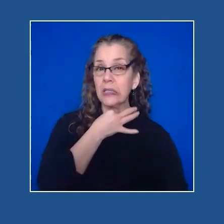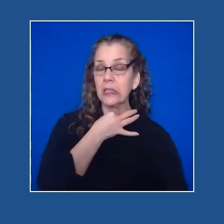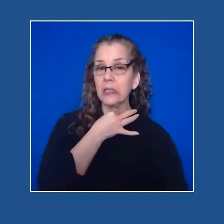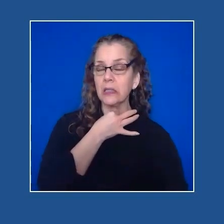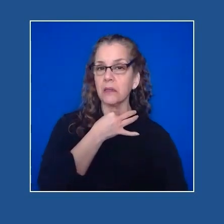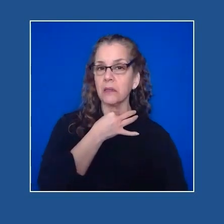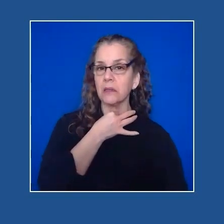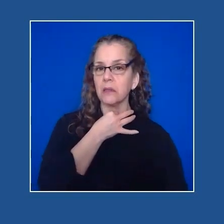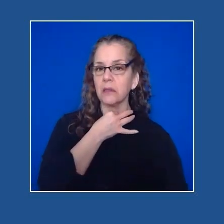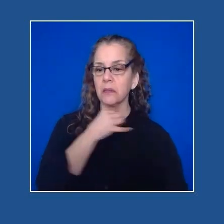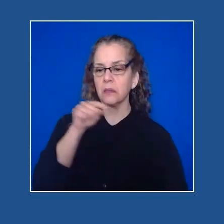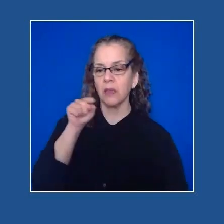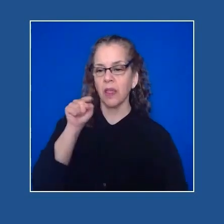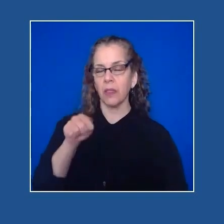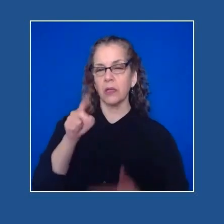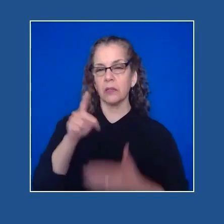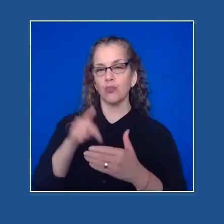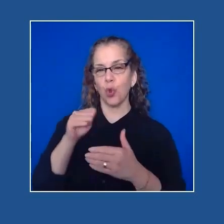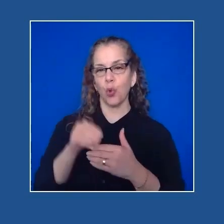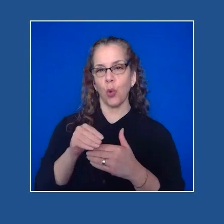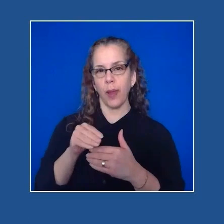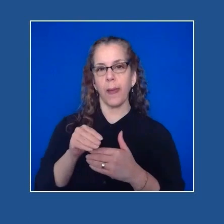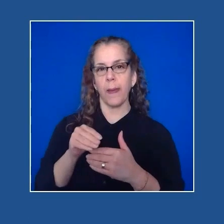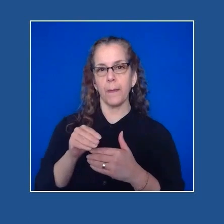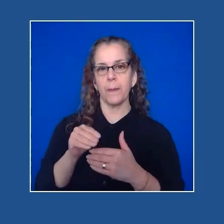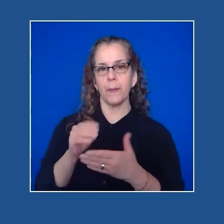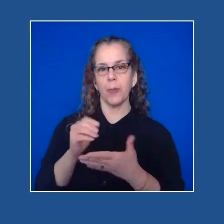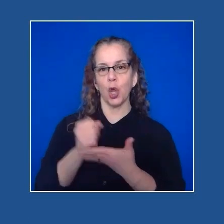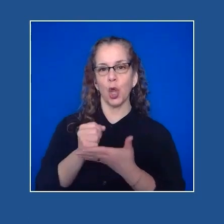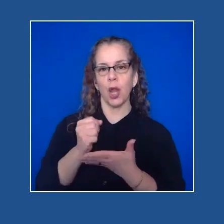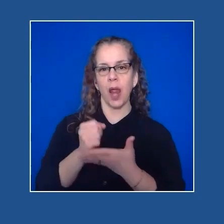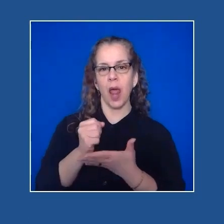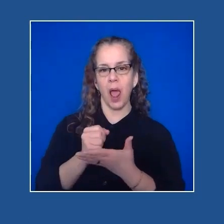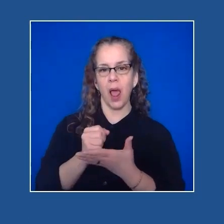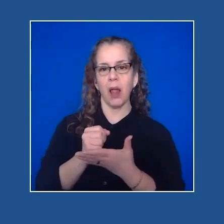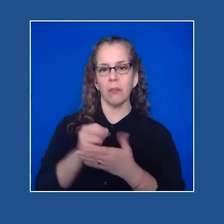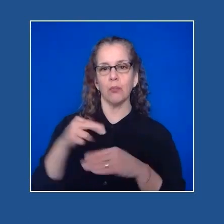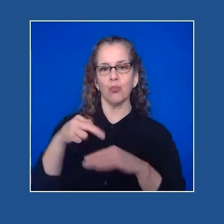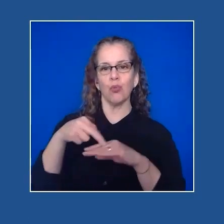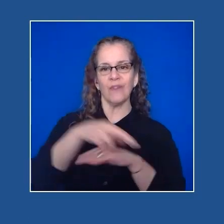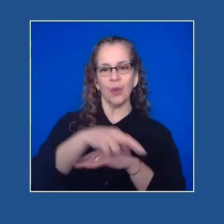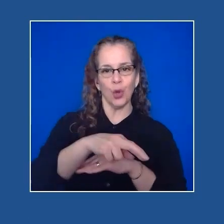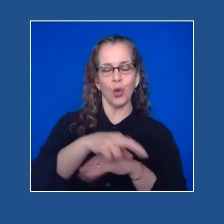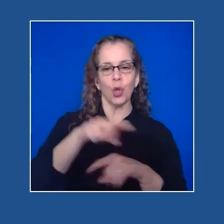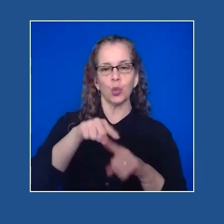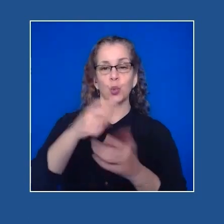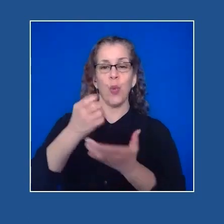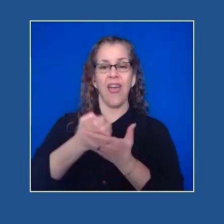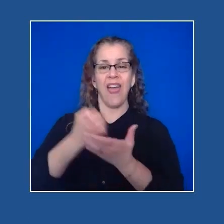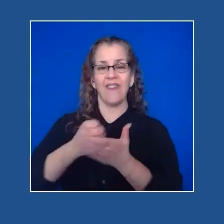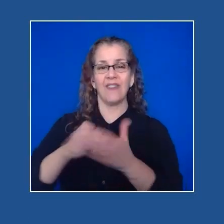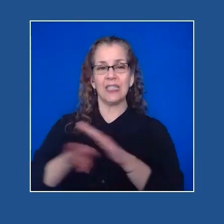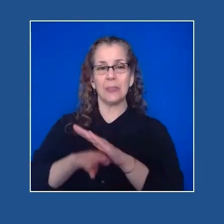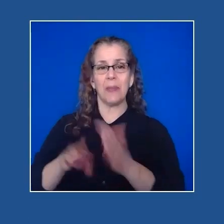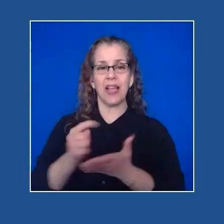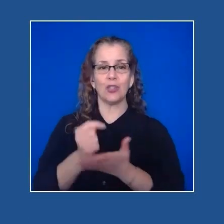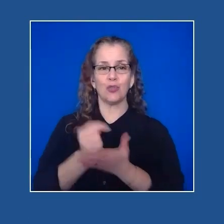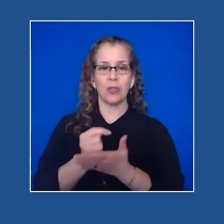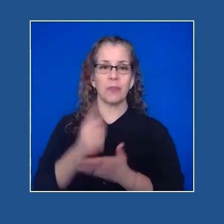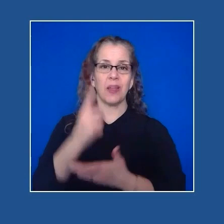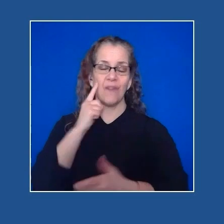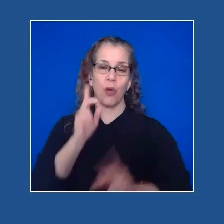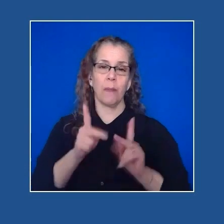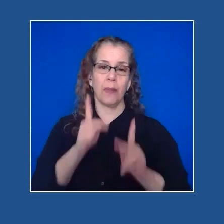help facilitate referrals to this evidence-based treatment that we know is so effective for folks struggling with